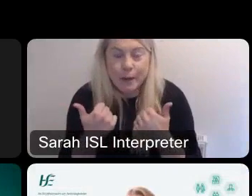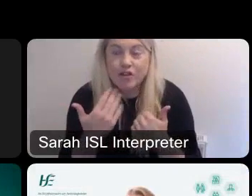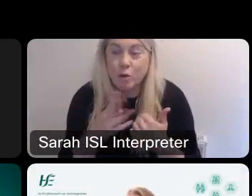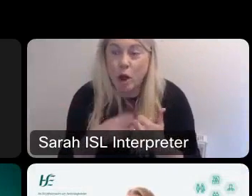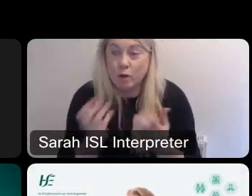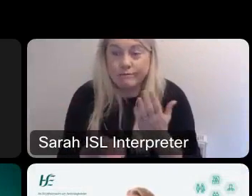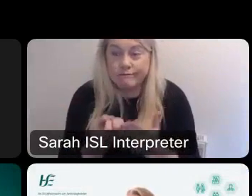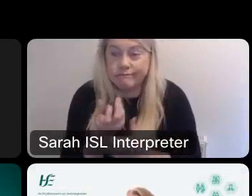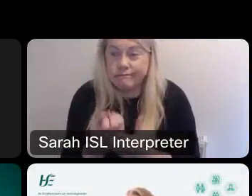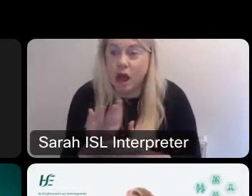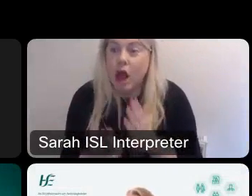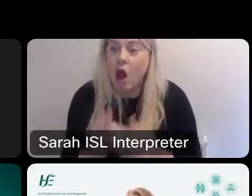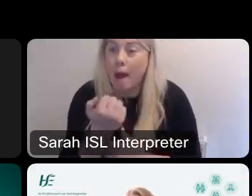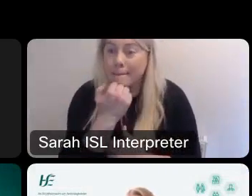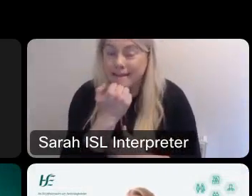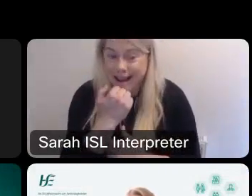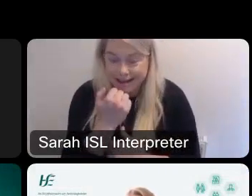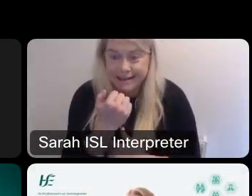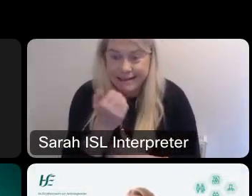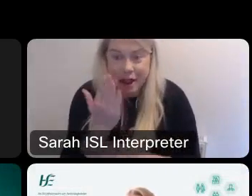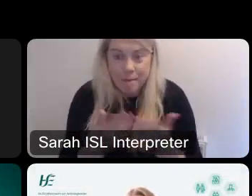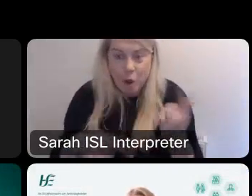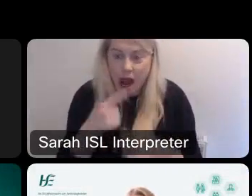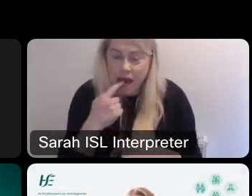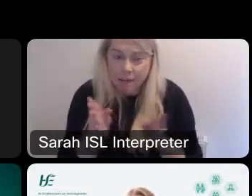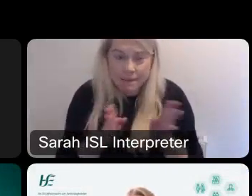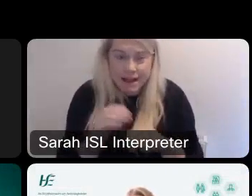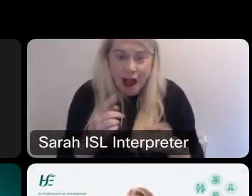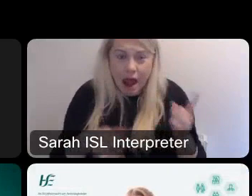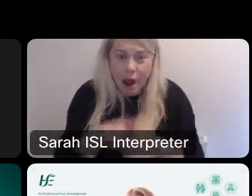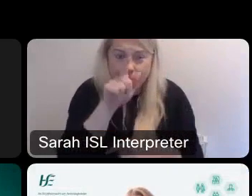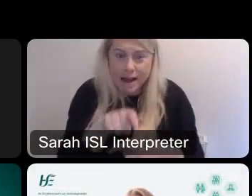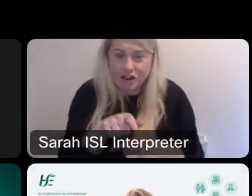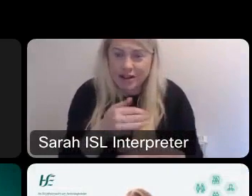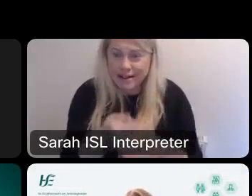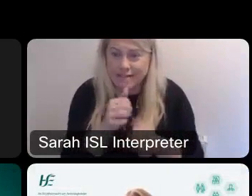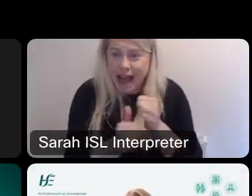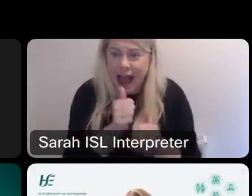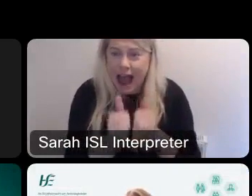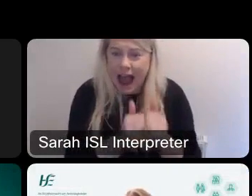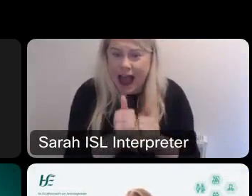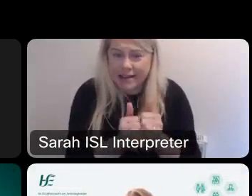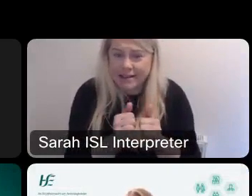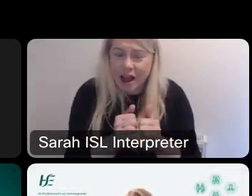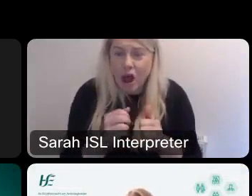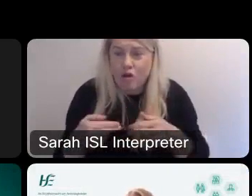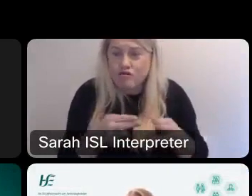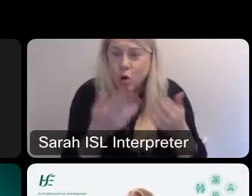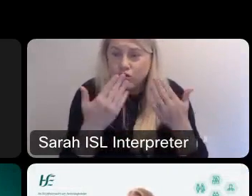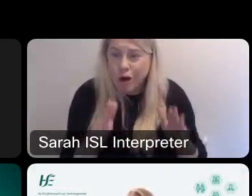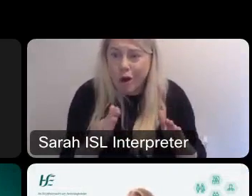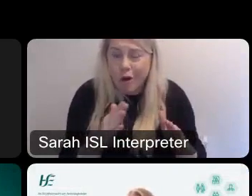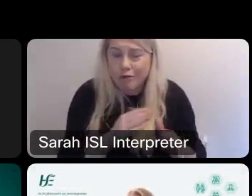updates. We are busy on our Patient Safety Act Roadshow, and with the project management